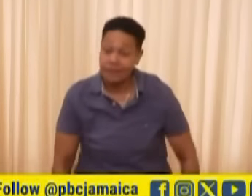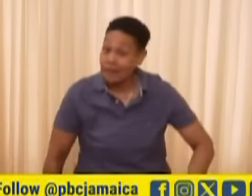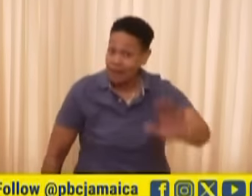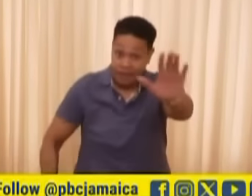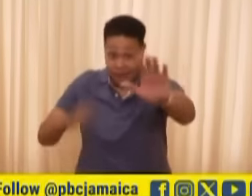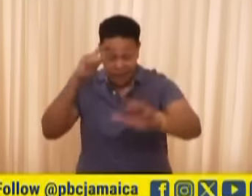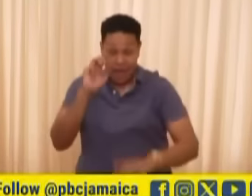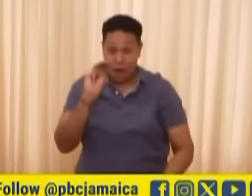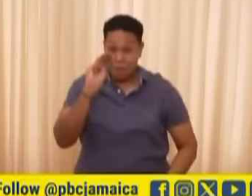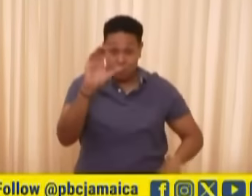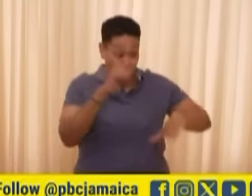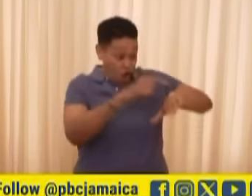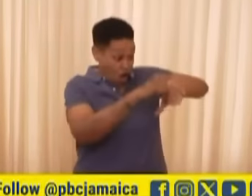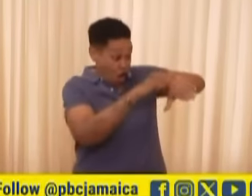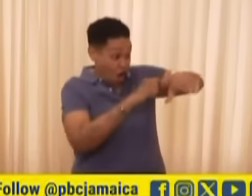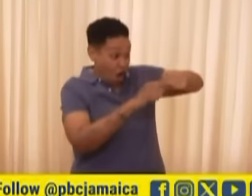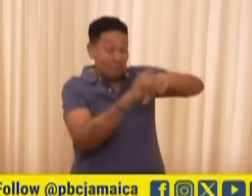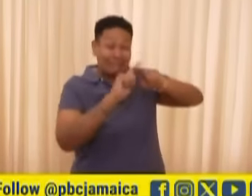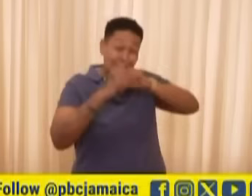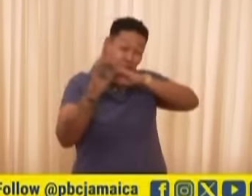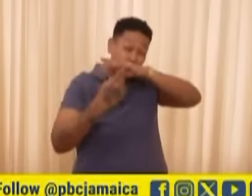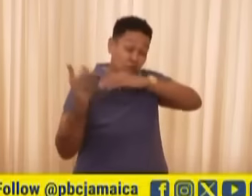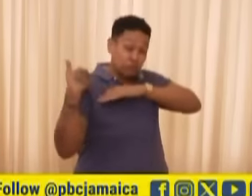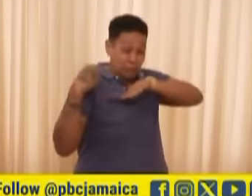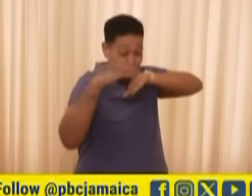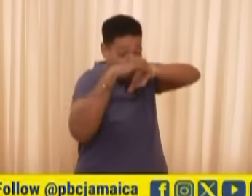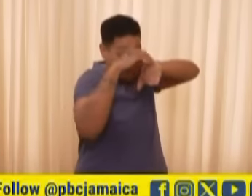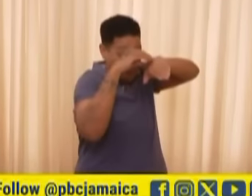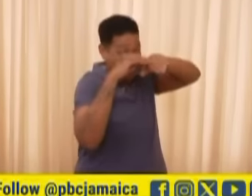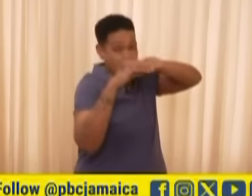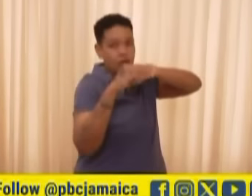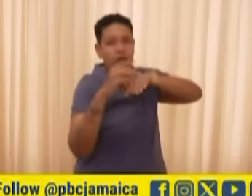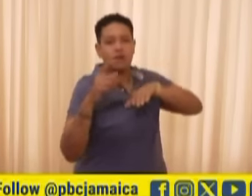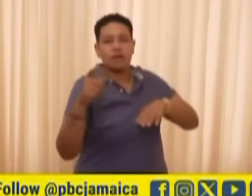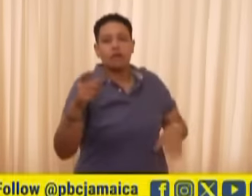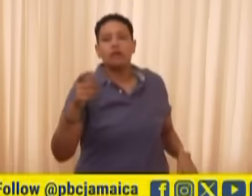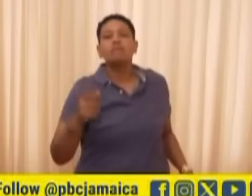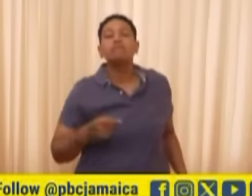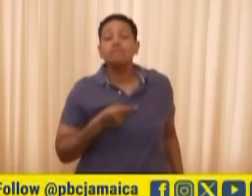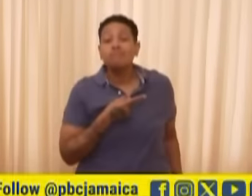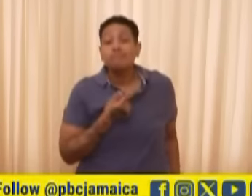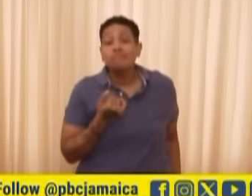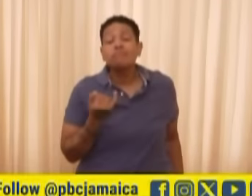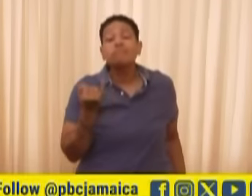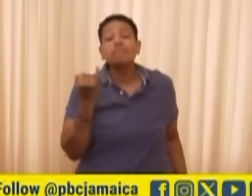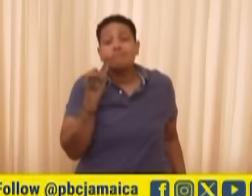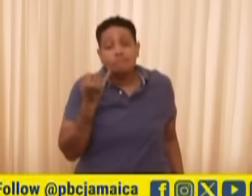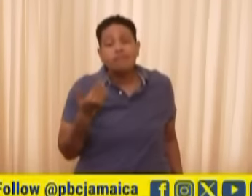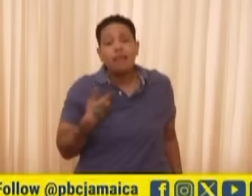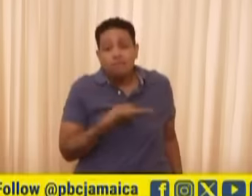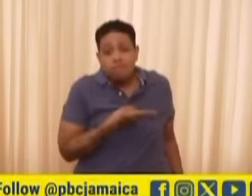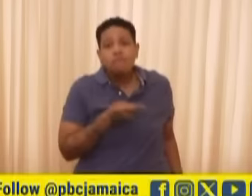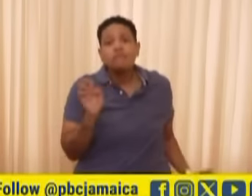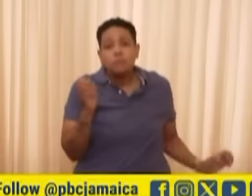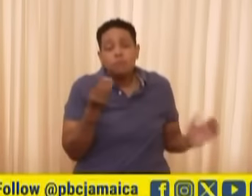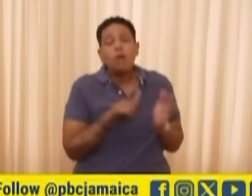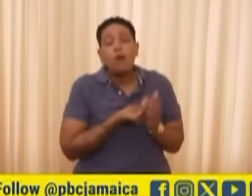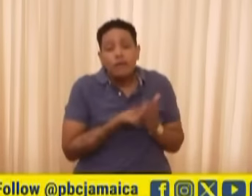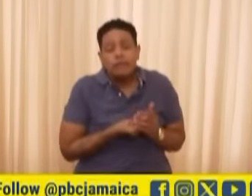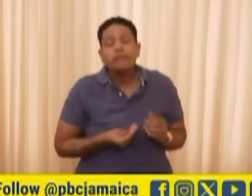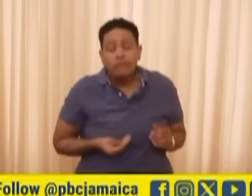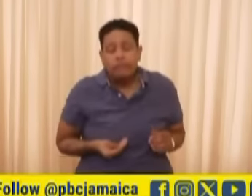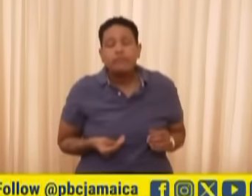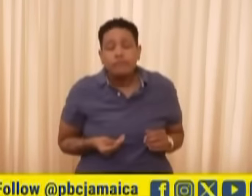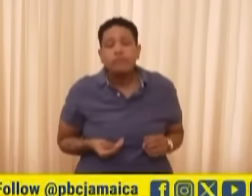that the municipal corporations are in a position. There are